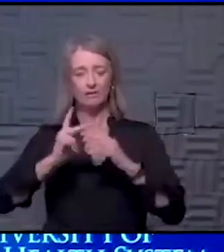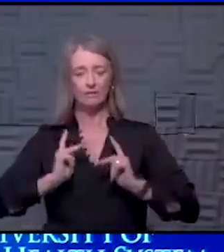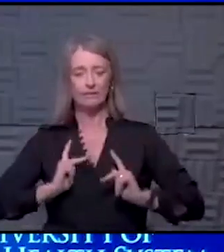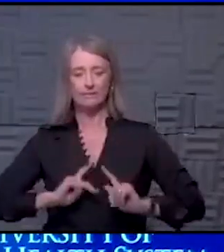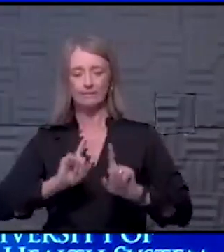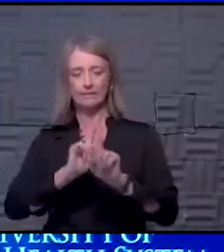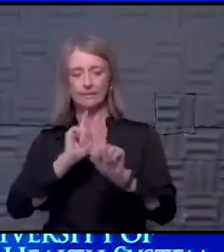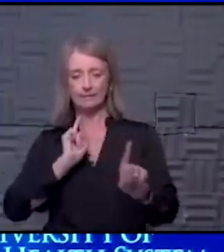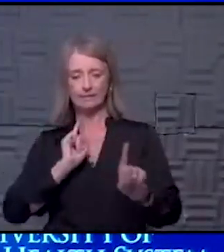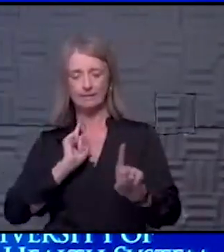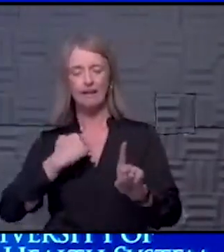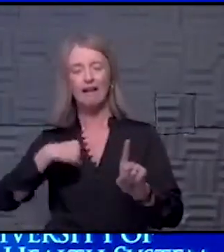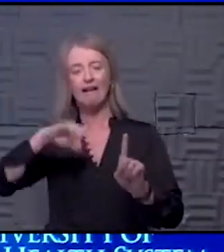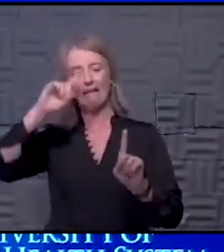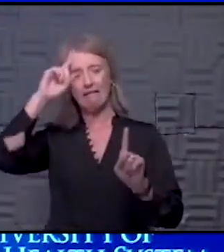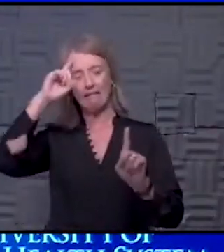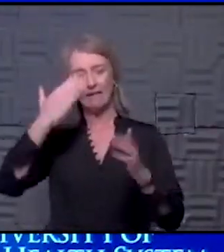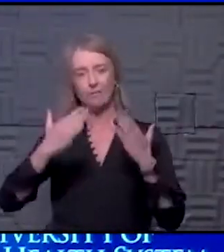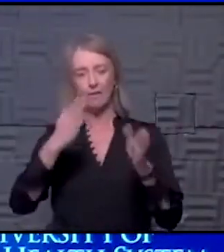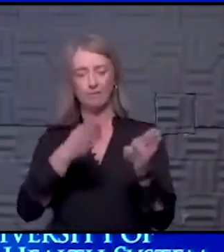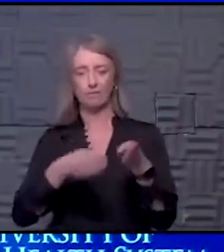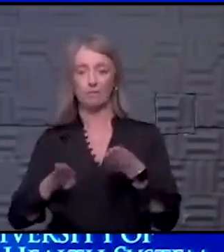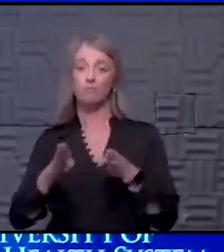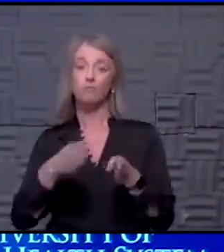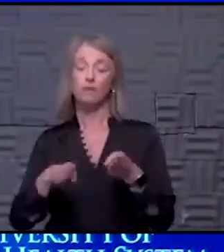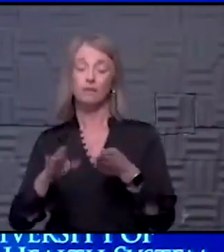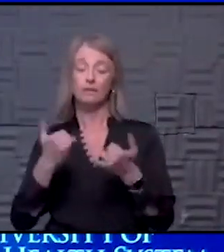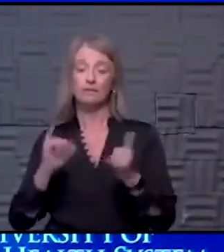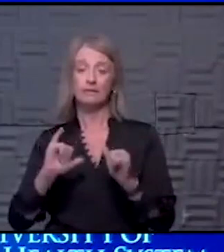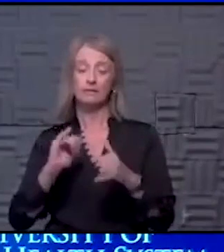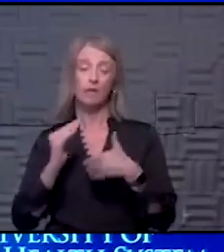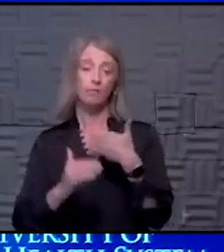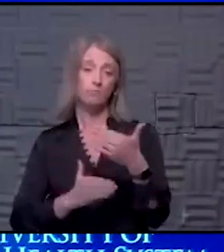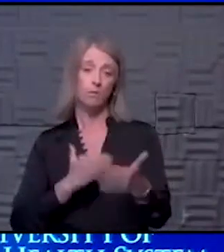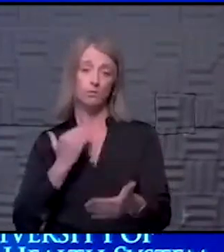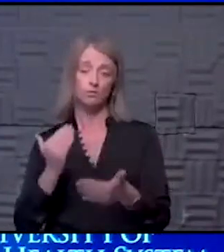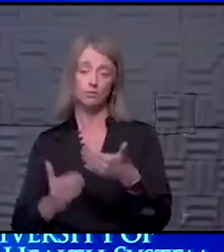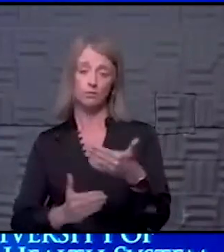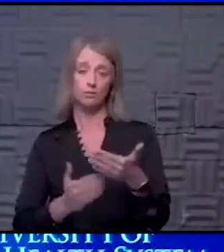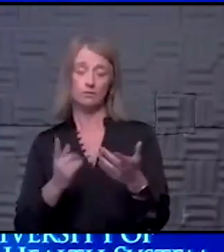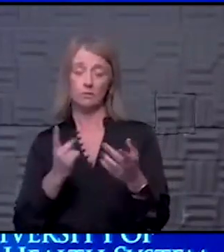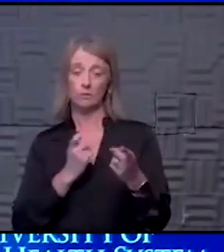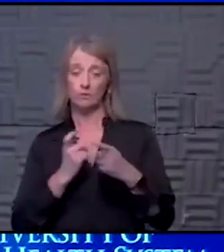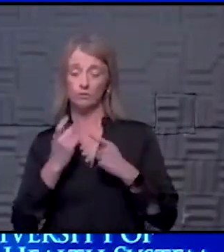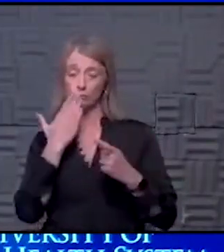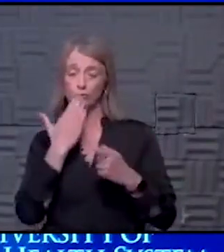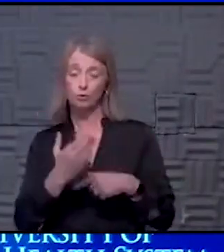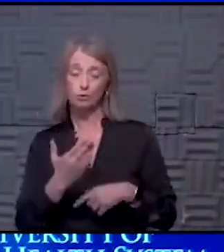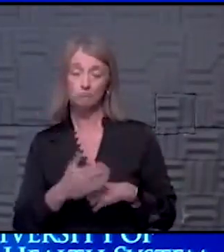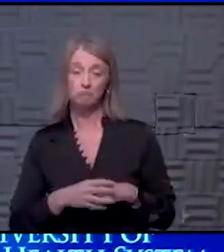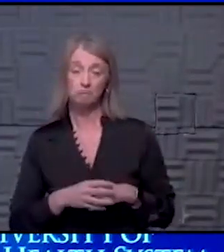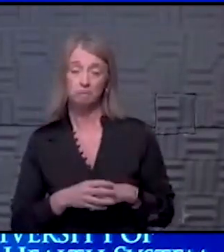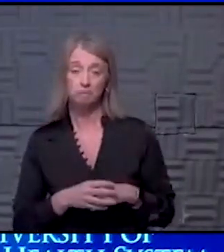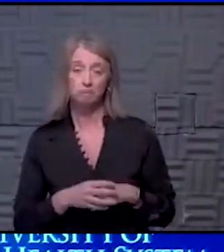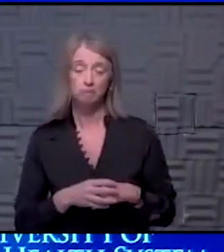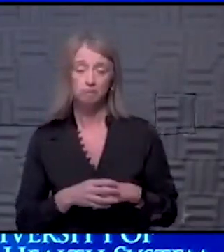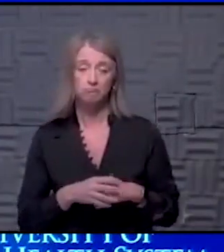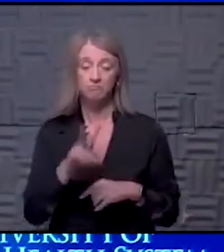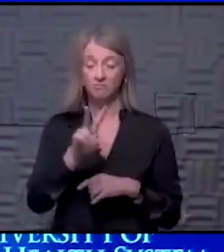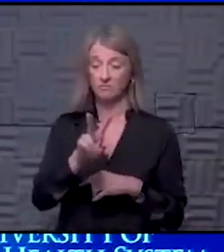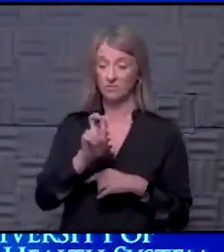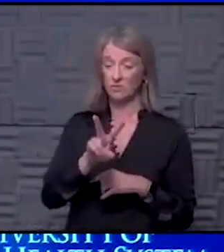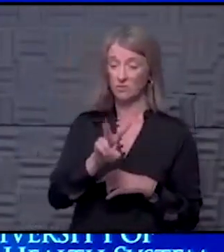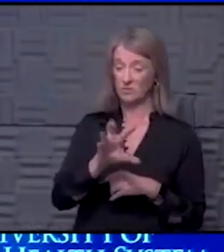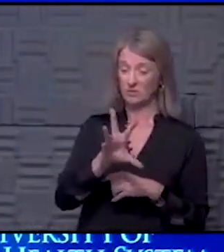physically distanced. And so I think maybe the plans are still in motion, and I think the question is a great one. I don't know that 200